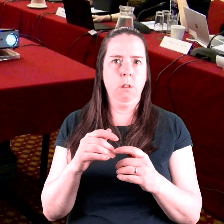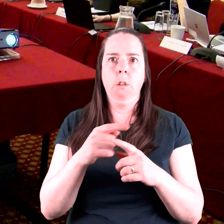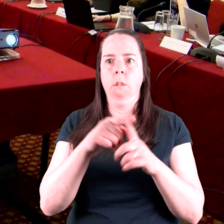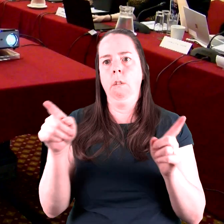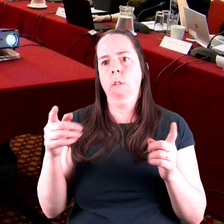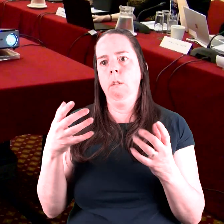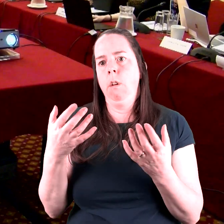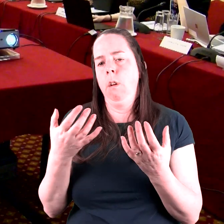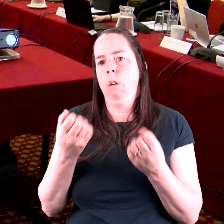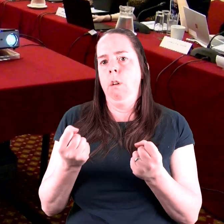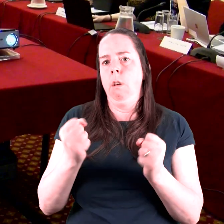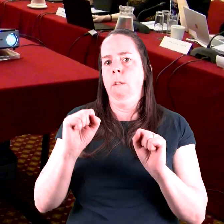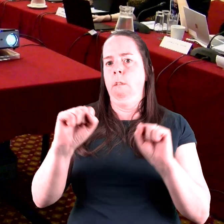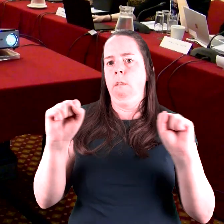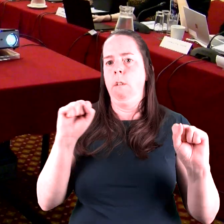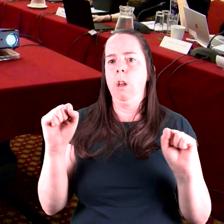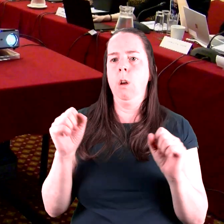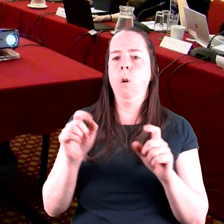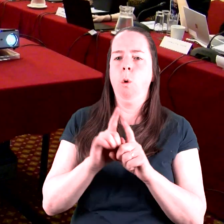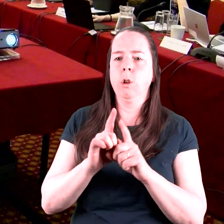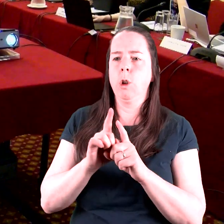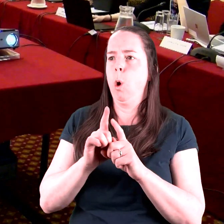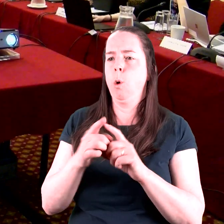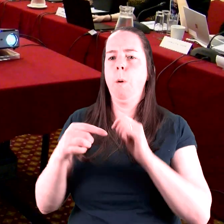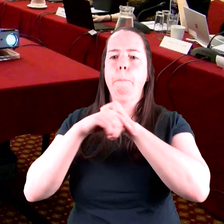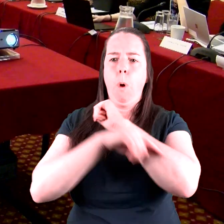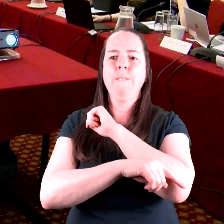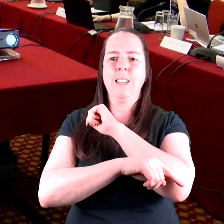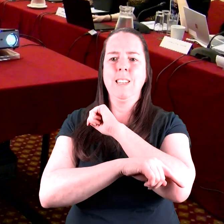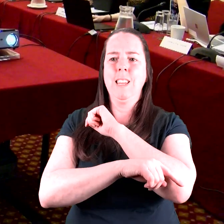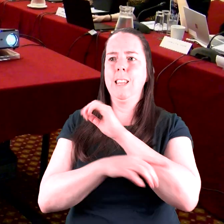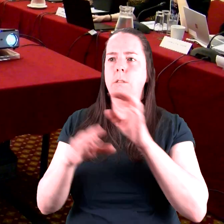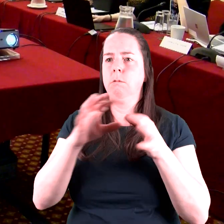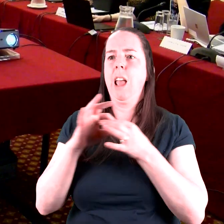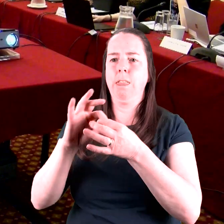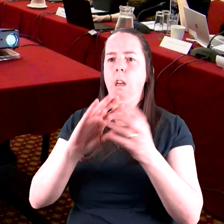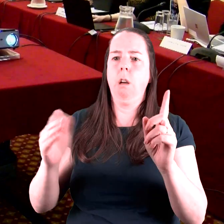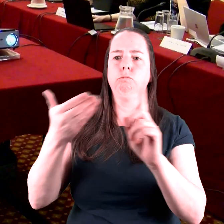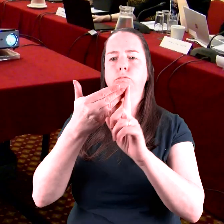many find themselves in, but also that through that we tackle poverty together.